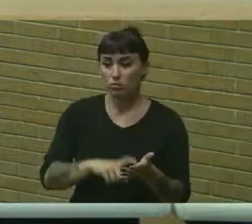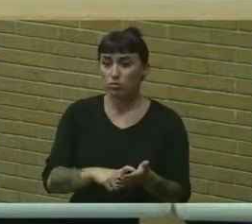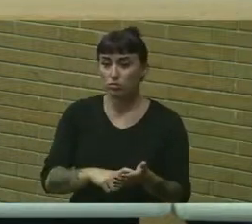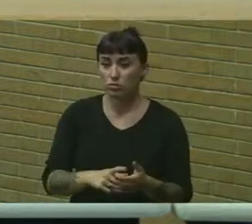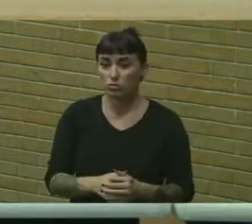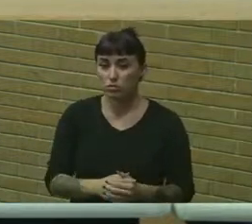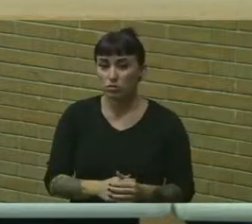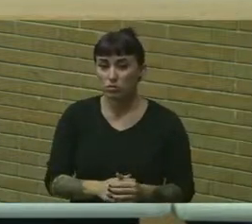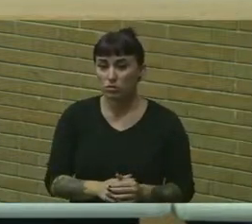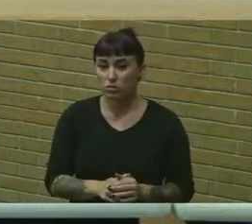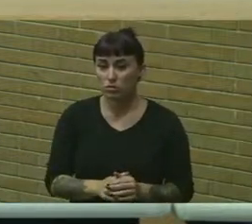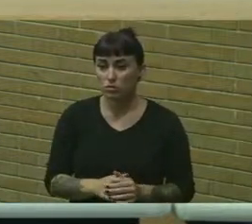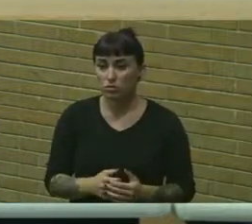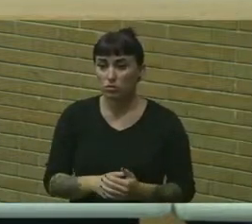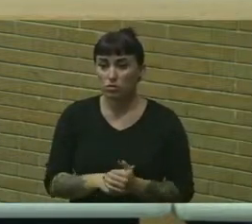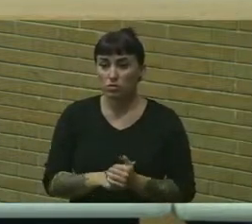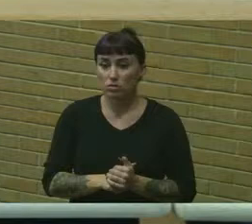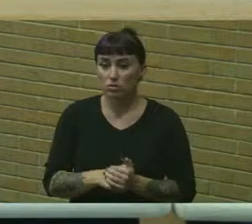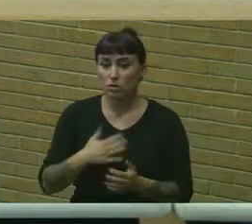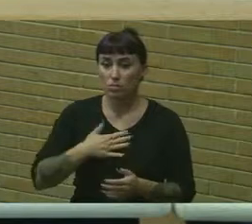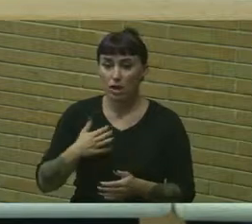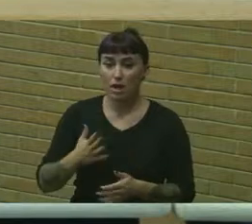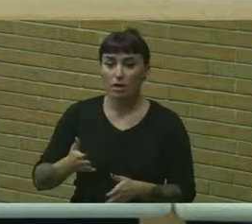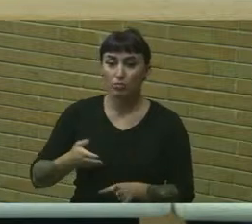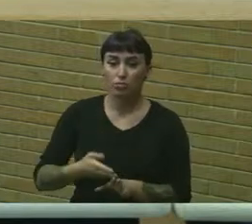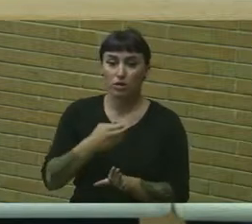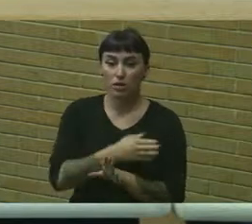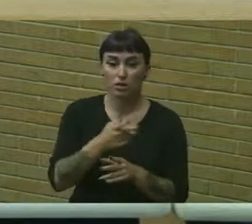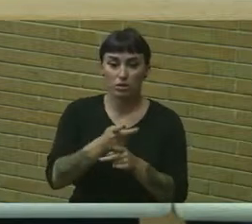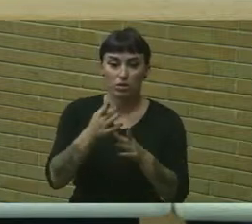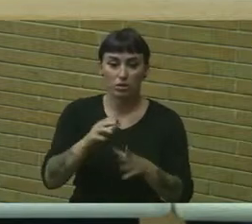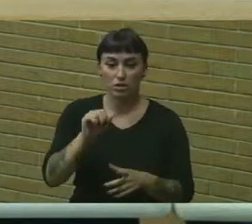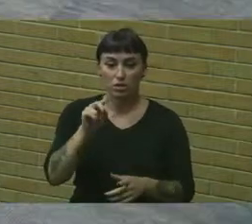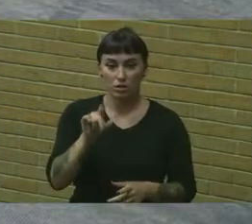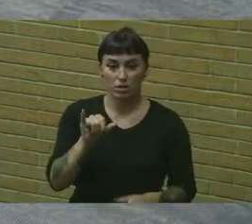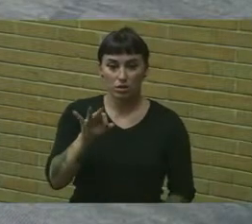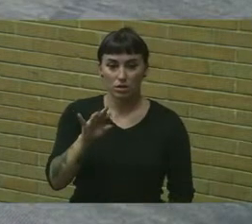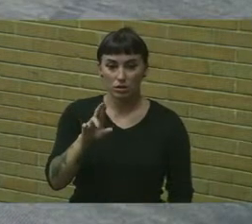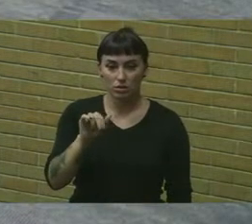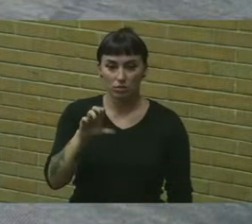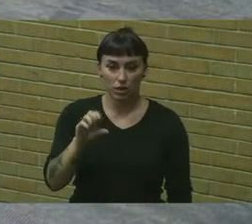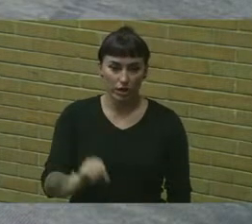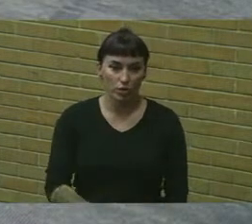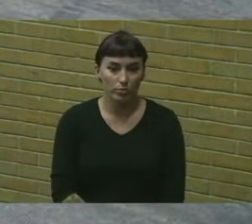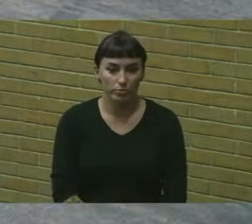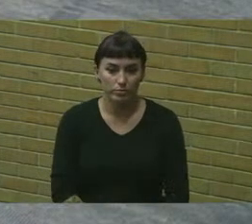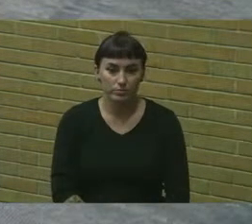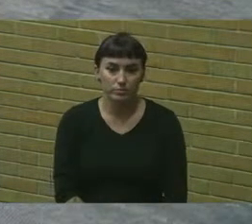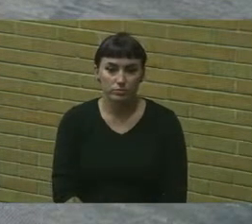recognize my predecessor, Supervisor Sandy Frankel.